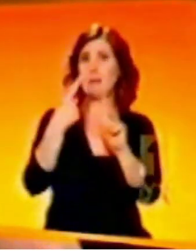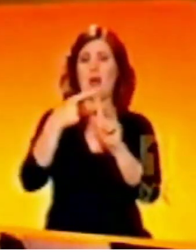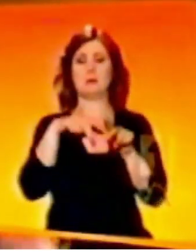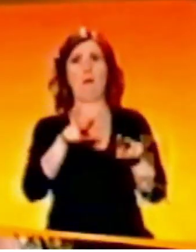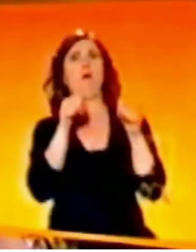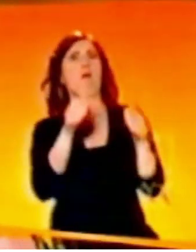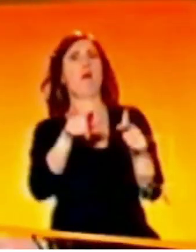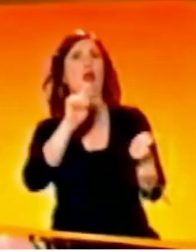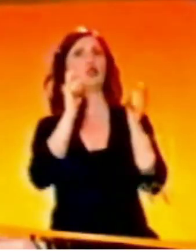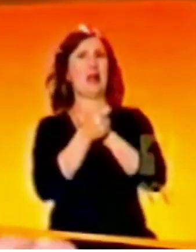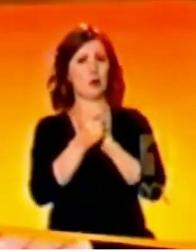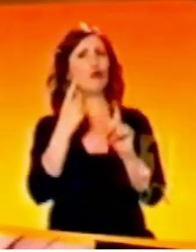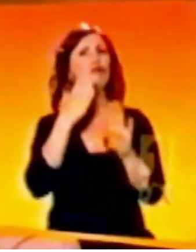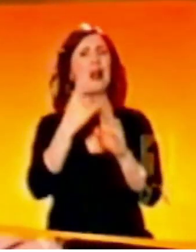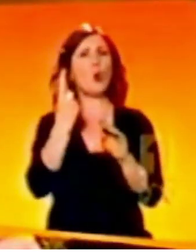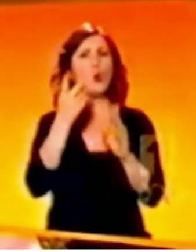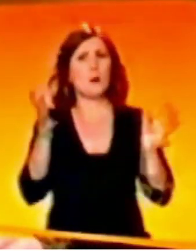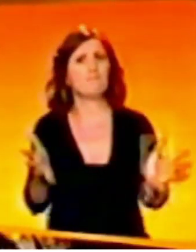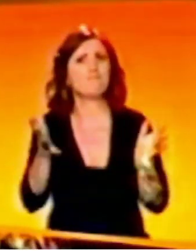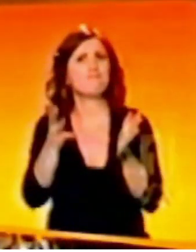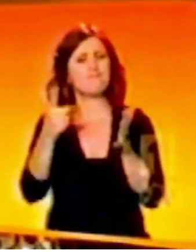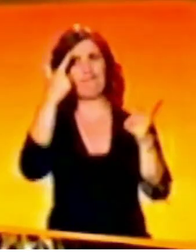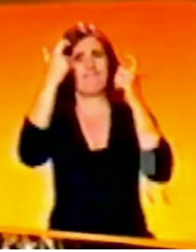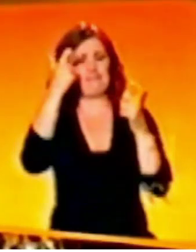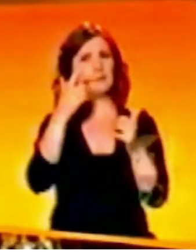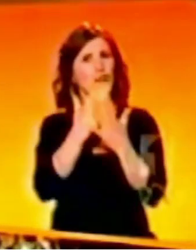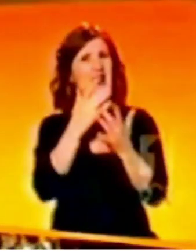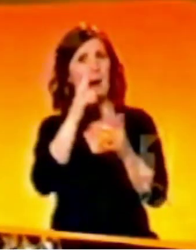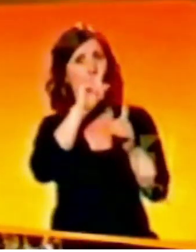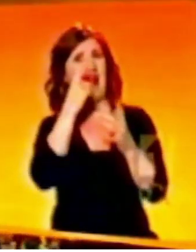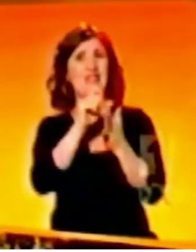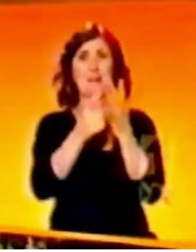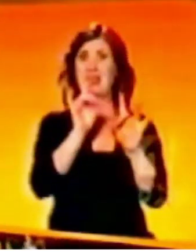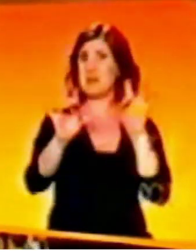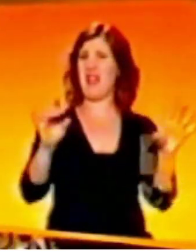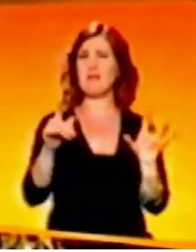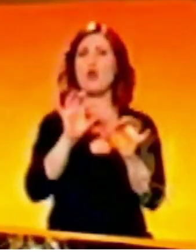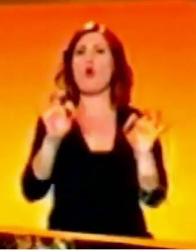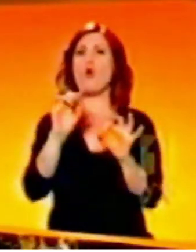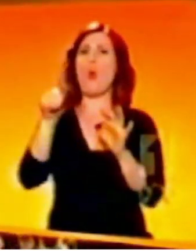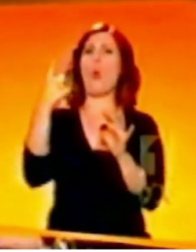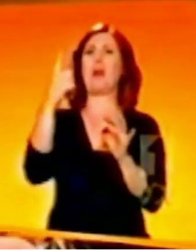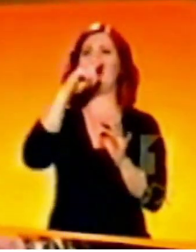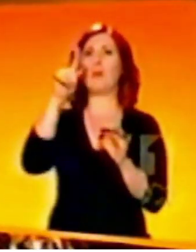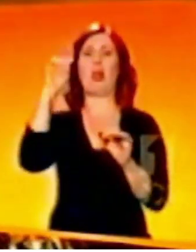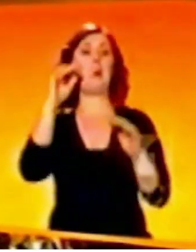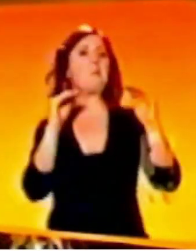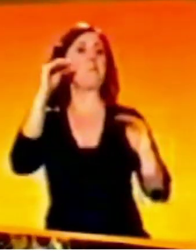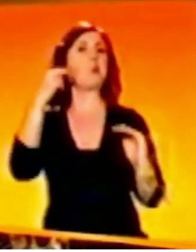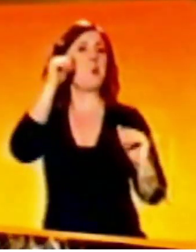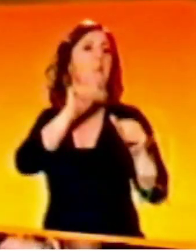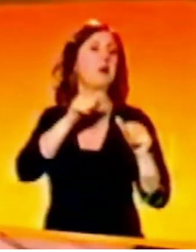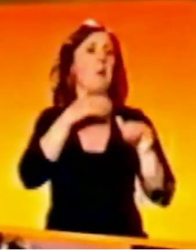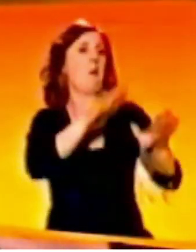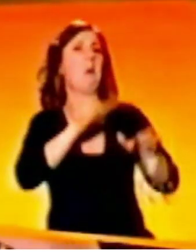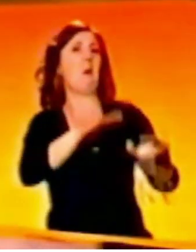it's now driven by people with a disability rather than people who think they know better, like the medical profession, or